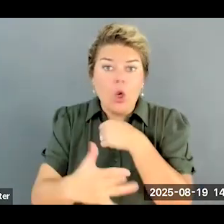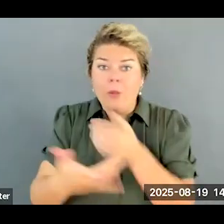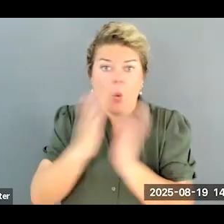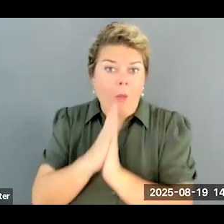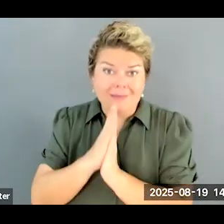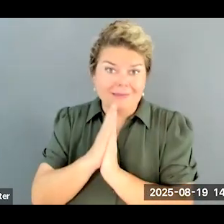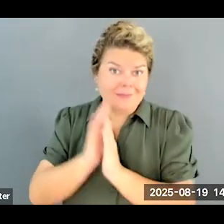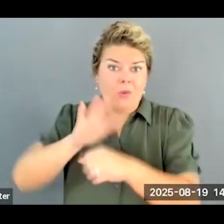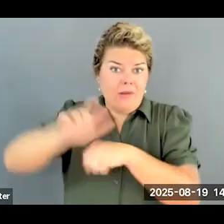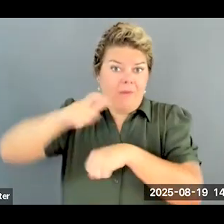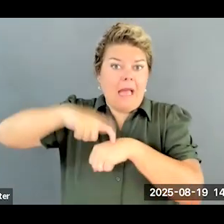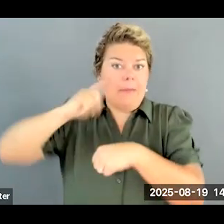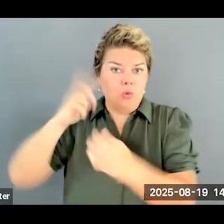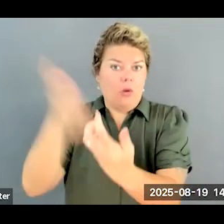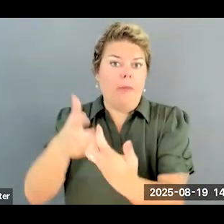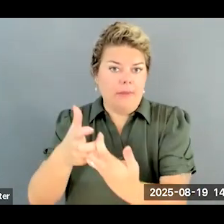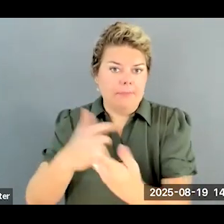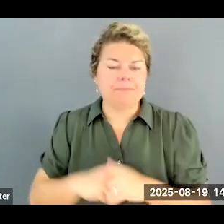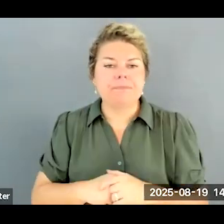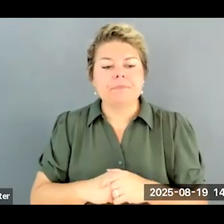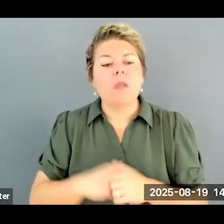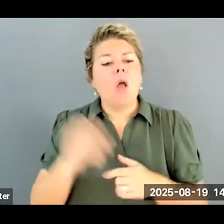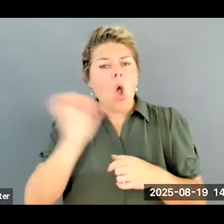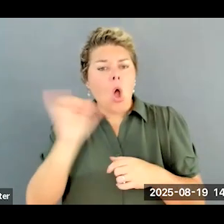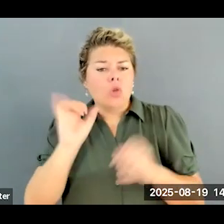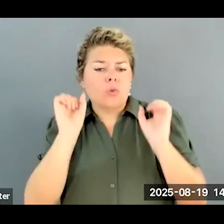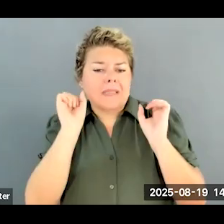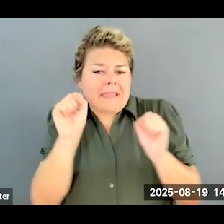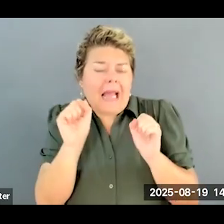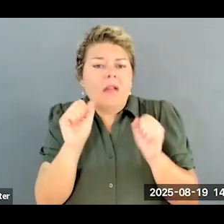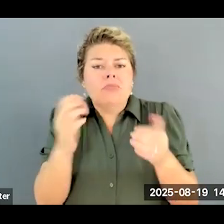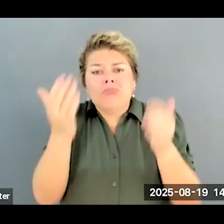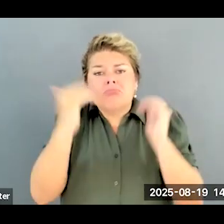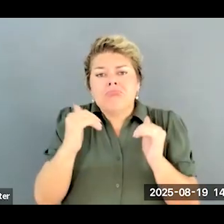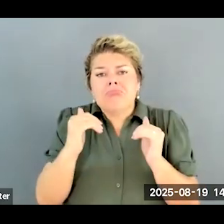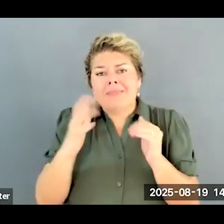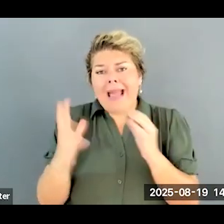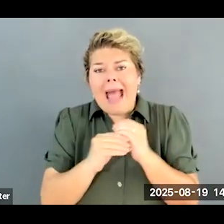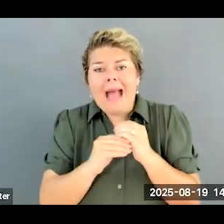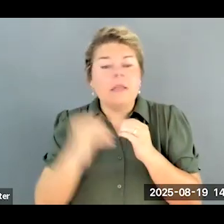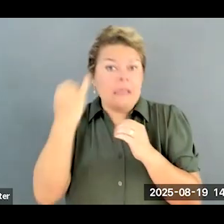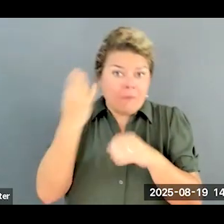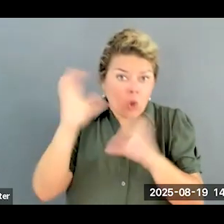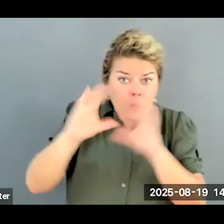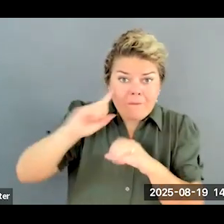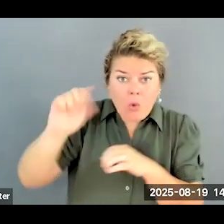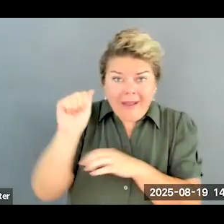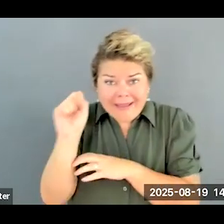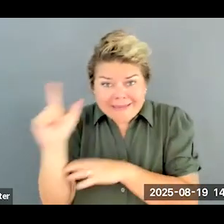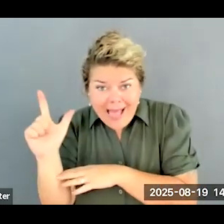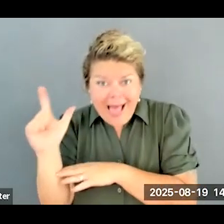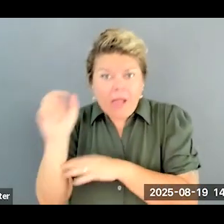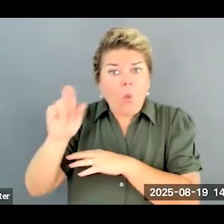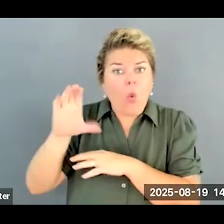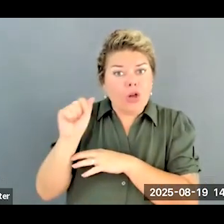meet your needs. You may also include language if you are looking for American Sign Language interpreters or CART